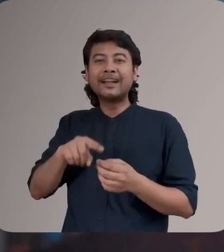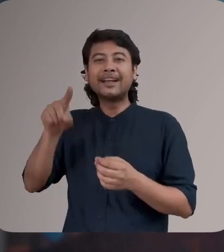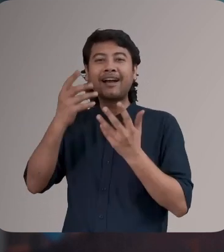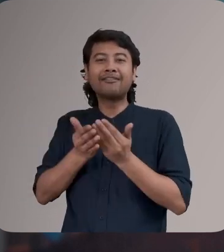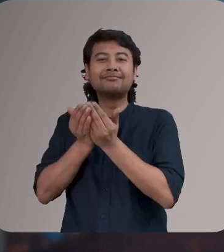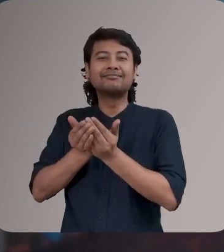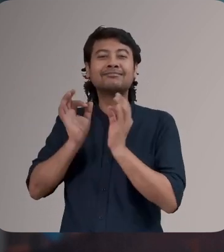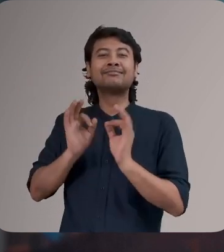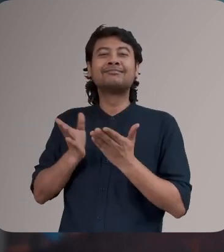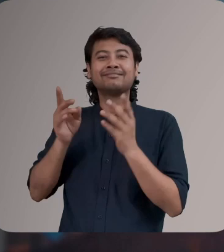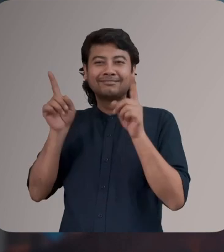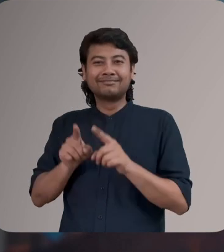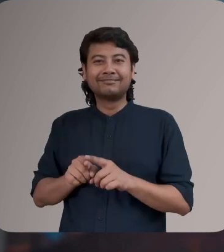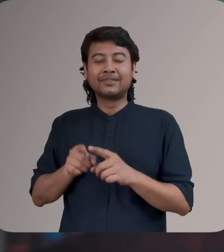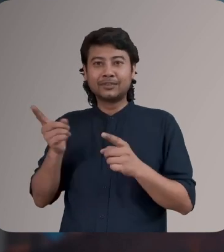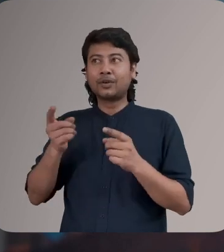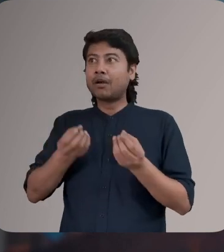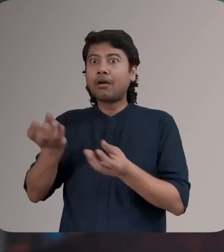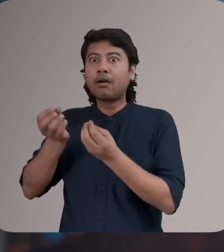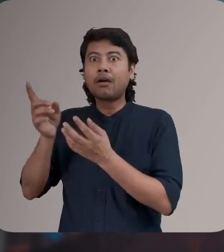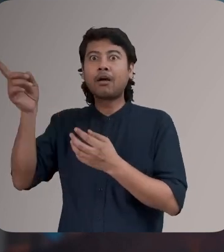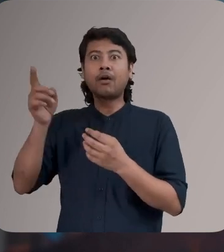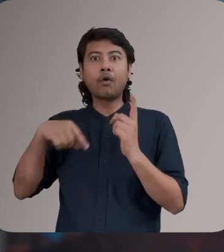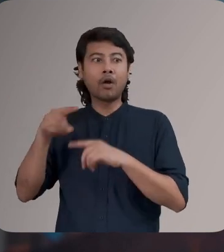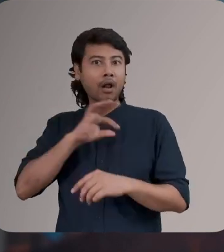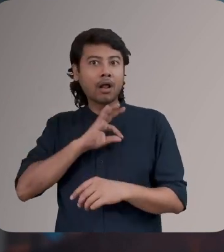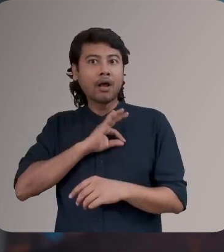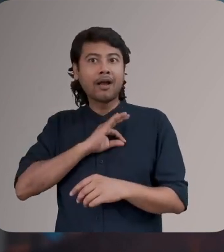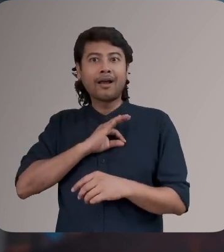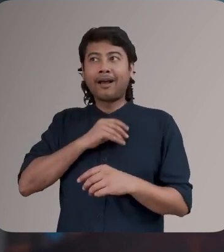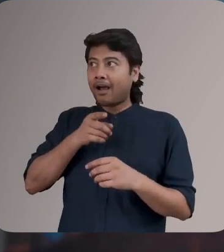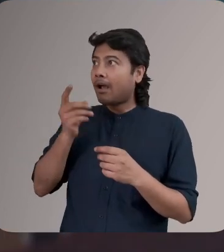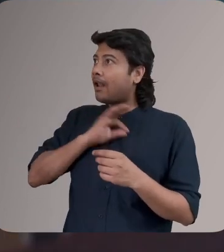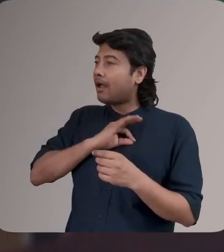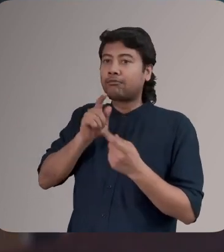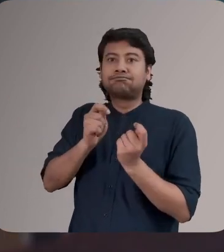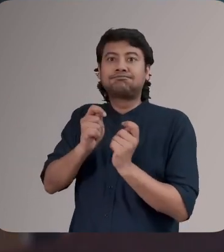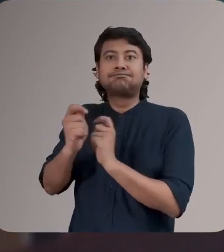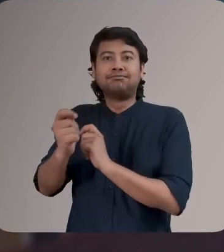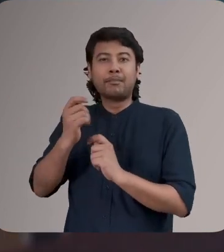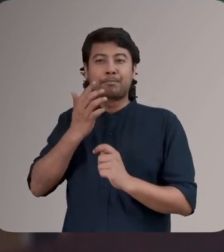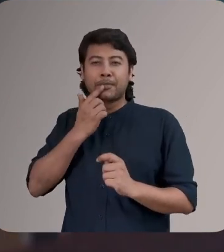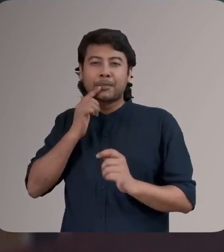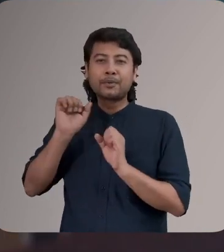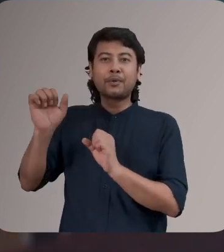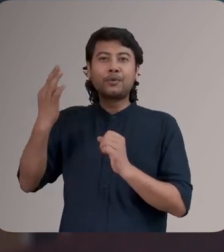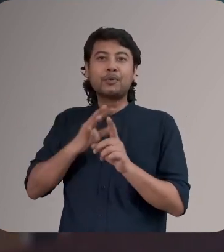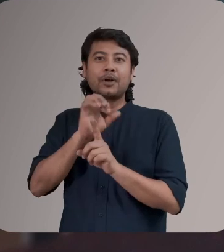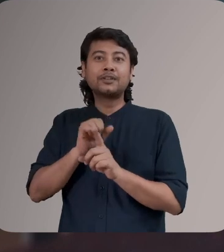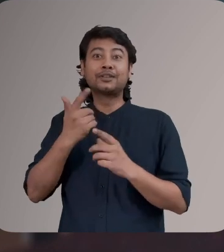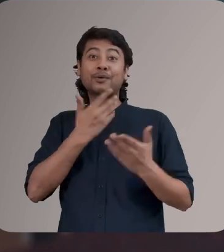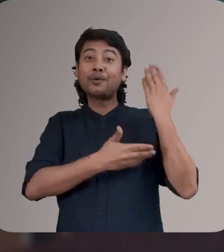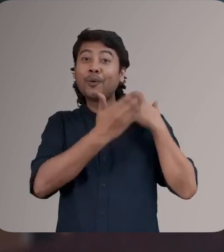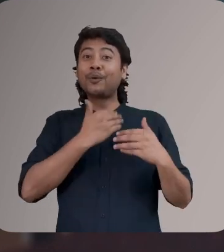the Indian Ocean enthusiastically embraced these new tastes and motifs. In a contemporary context, this reflects